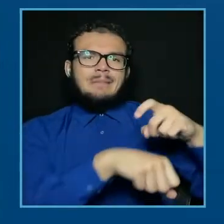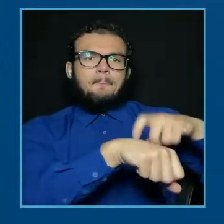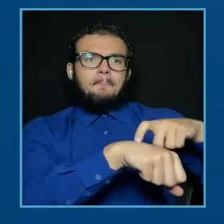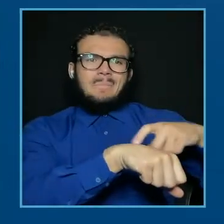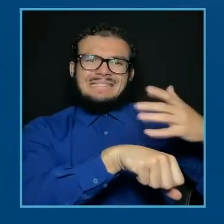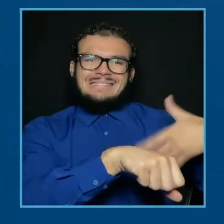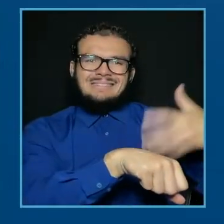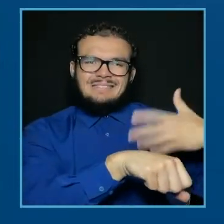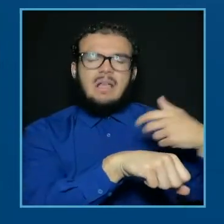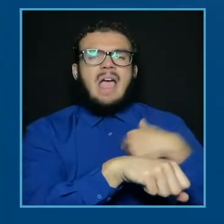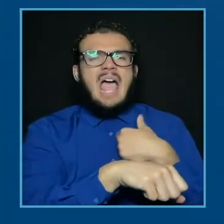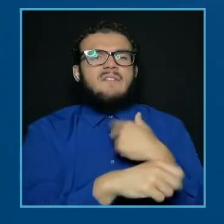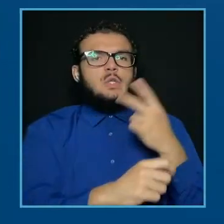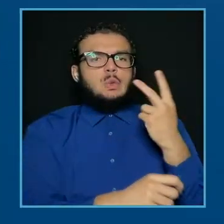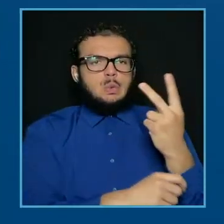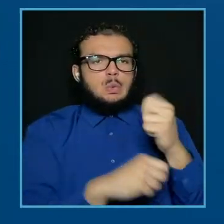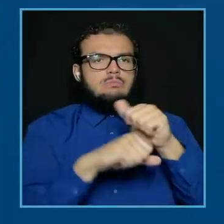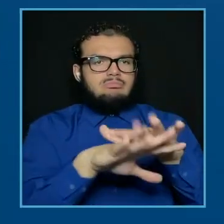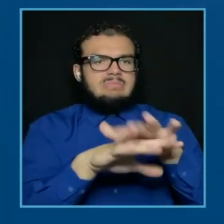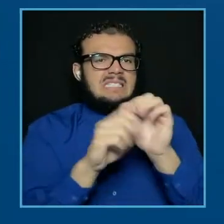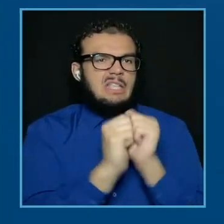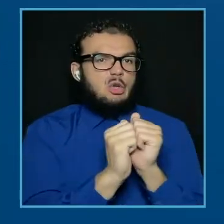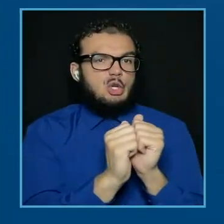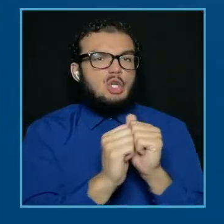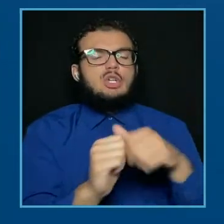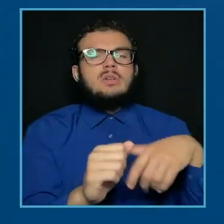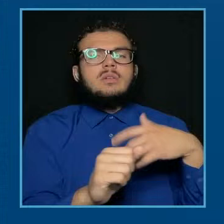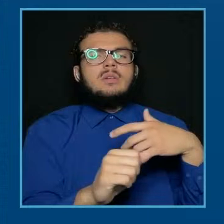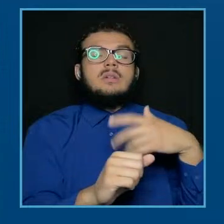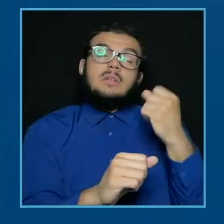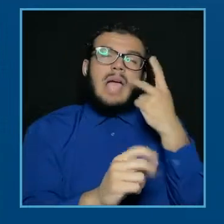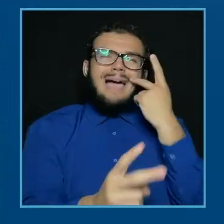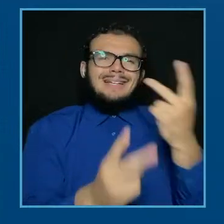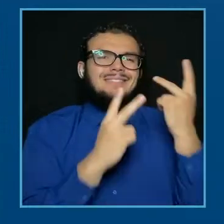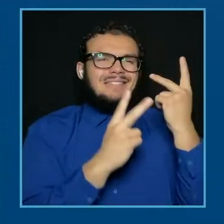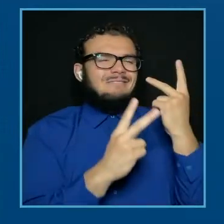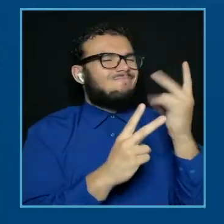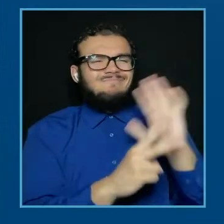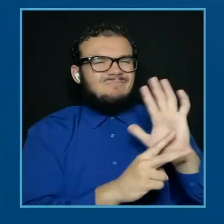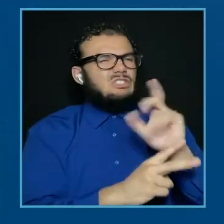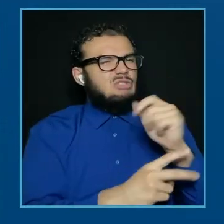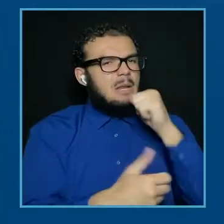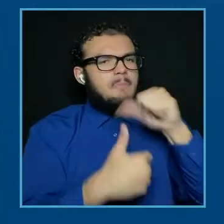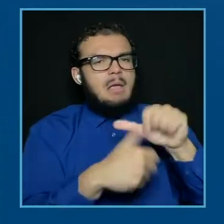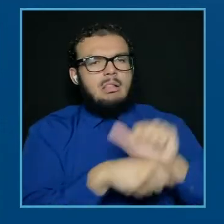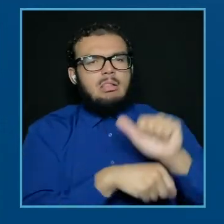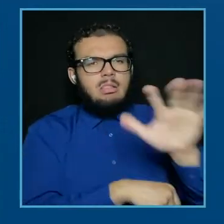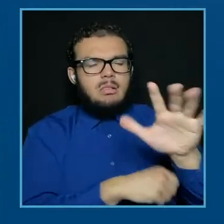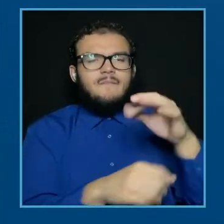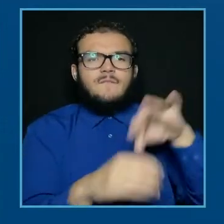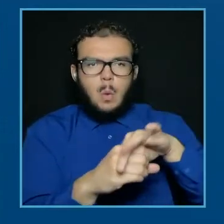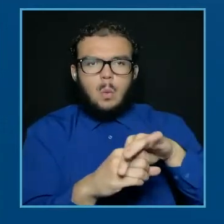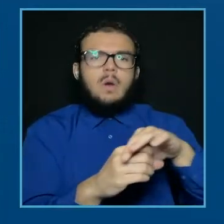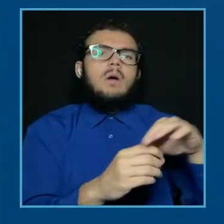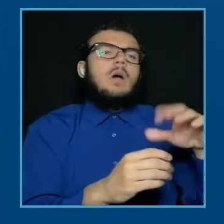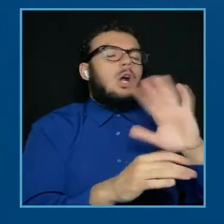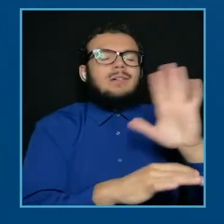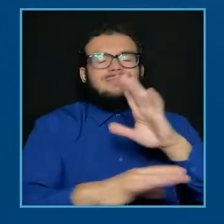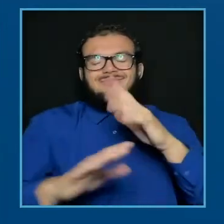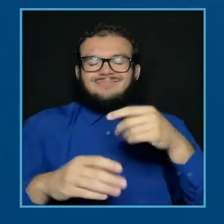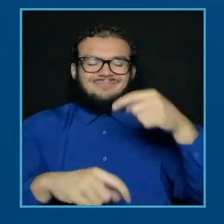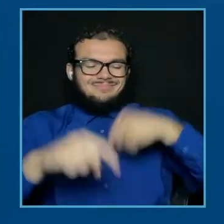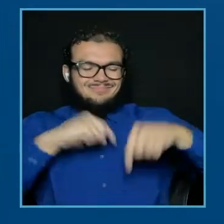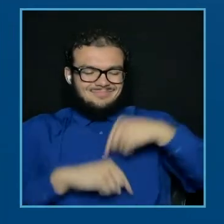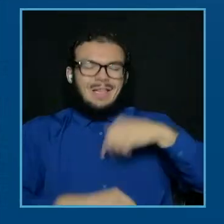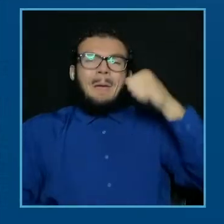2 ballots together. We should have, in hindsight, said, let's do a male vote, and then let's do the all gender vote. But